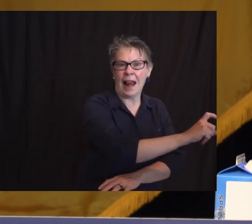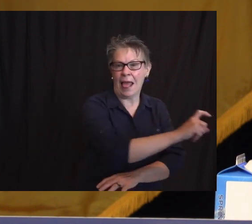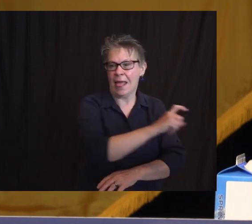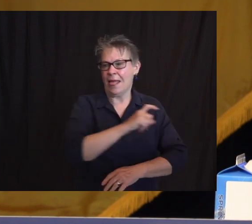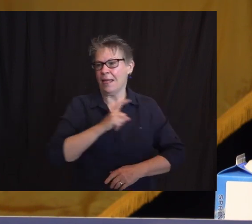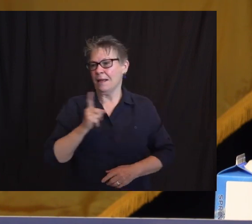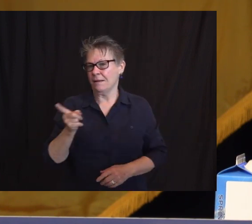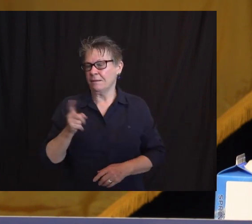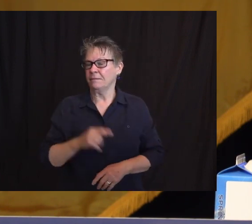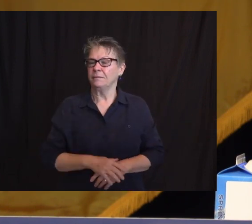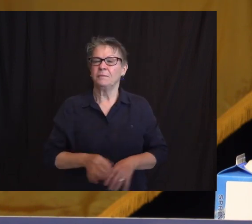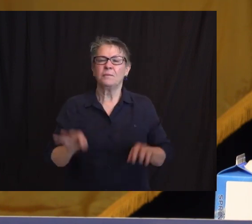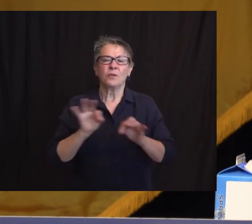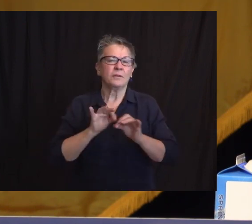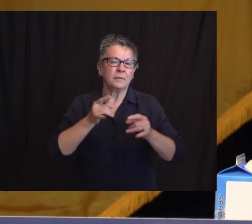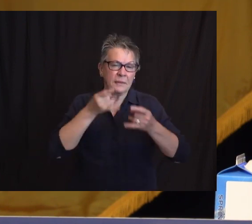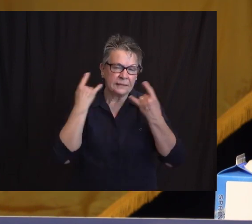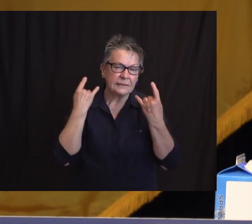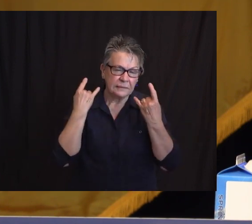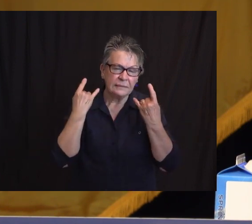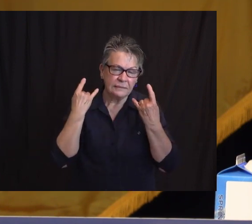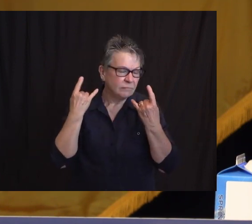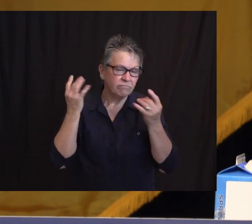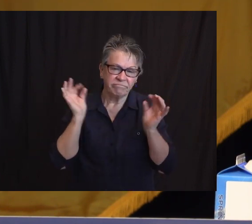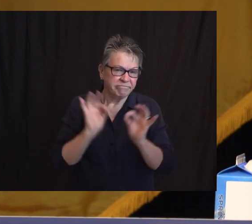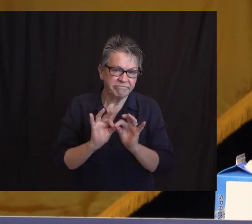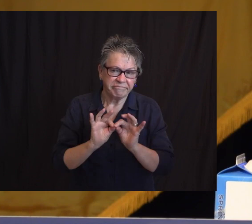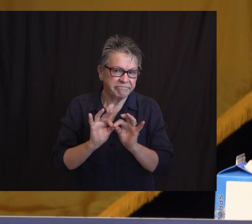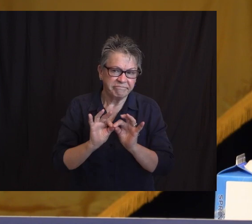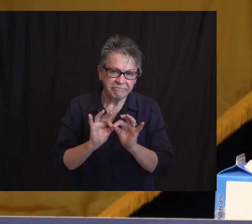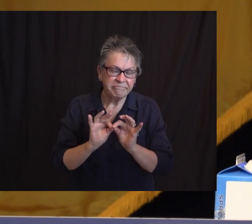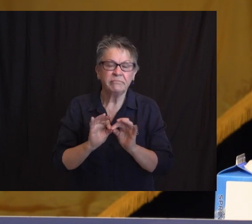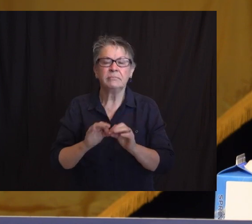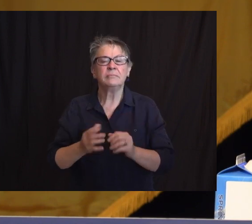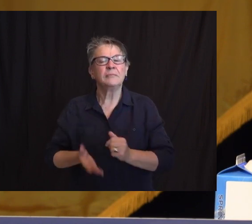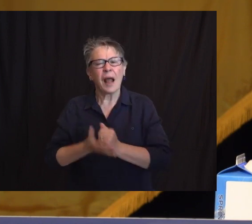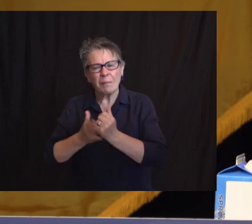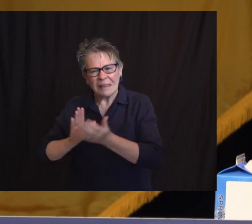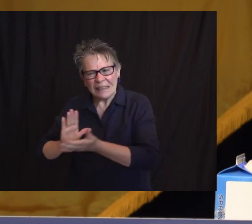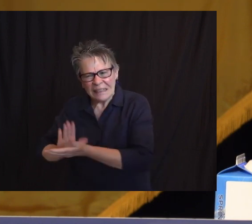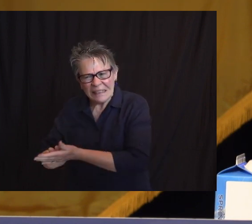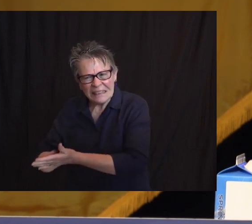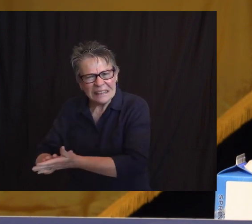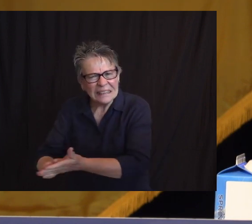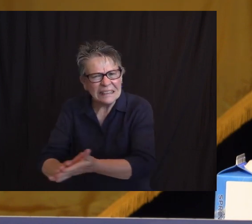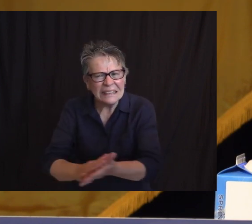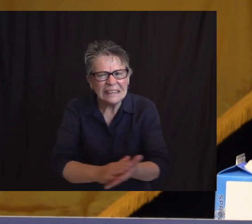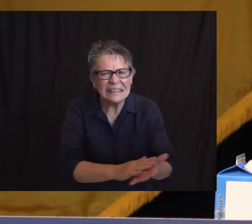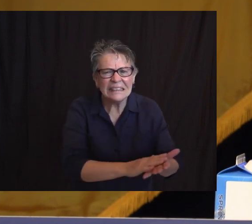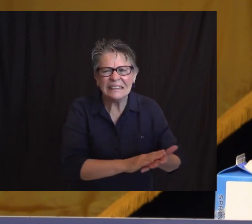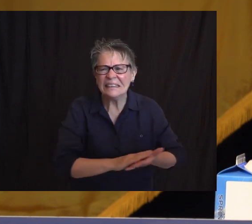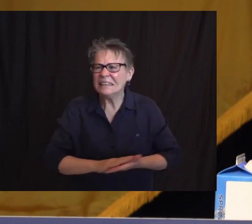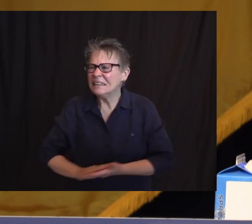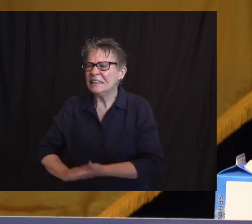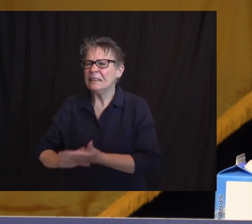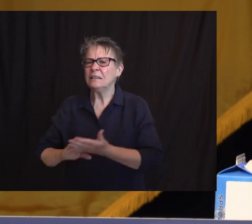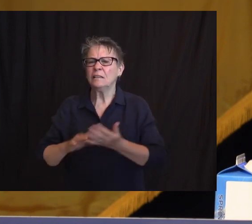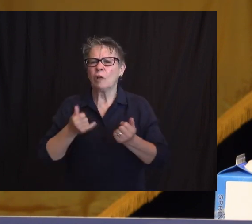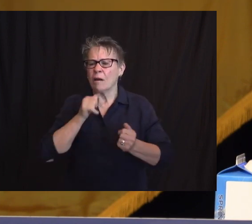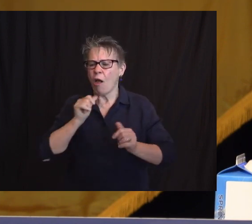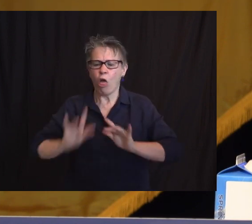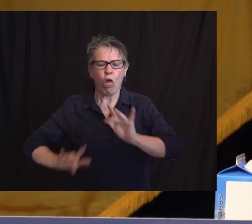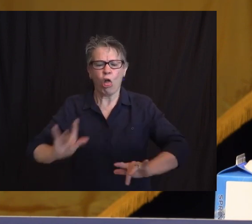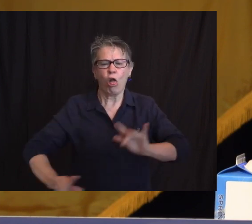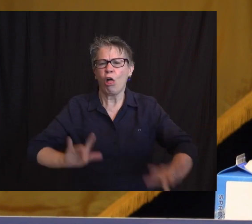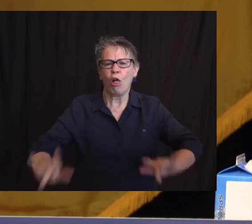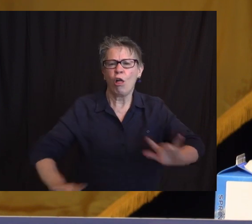or sneezing. Clean and disinfect frequently touched surfaces. Keeping focused on safety will help